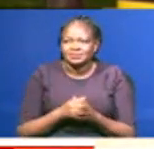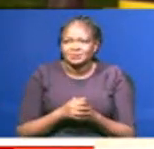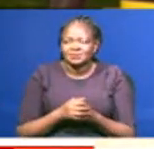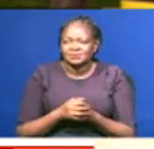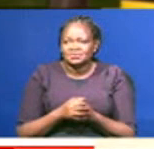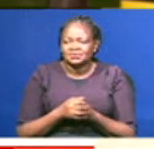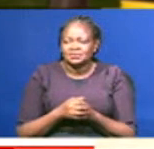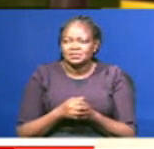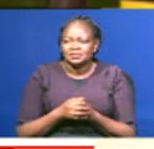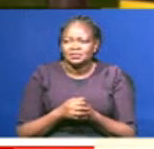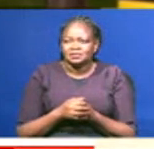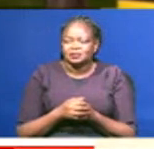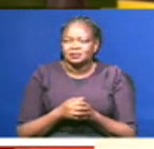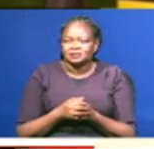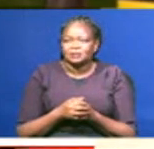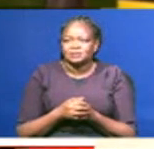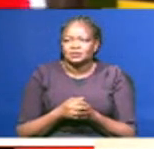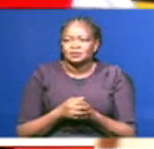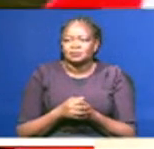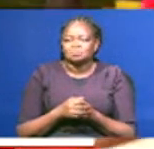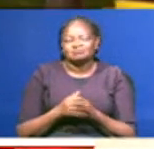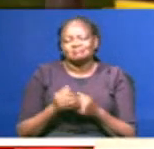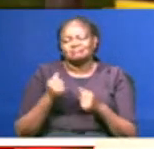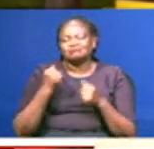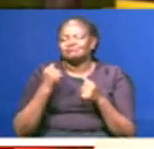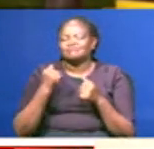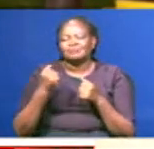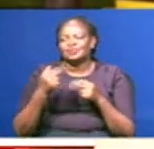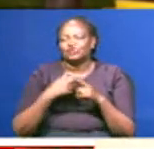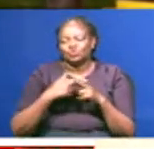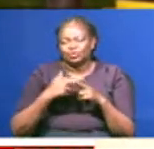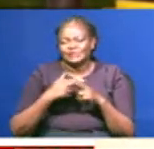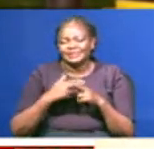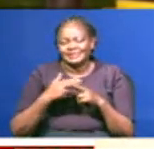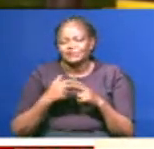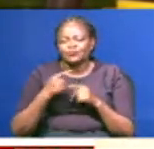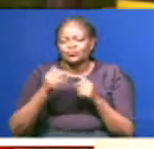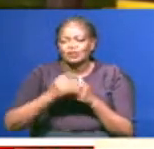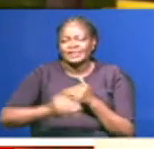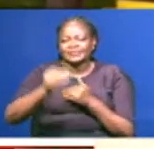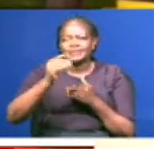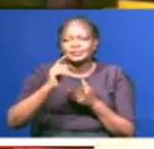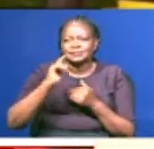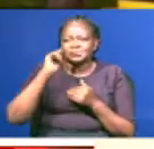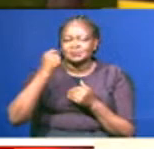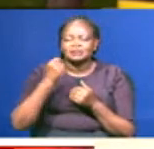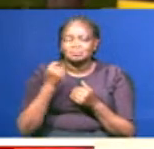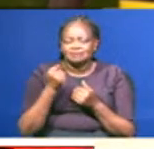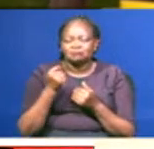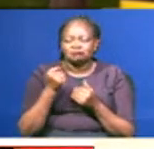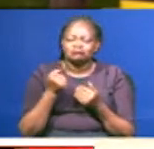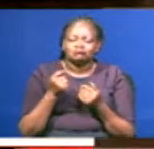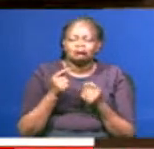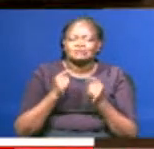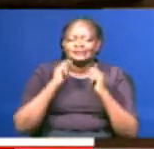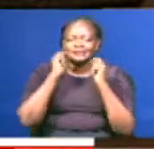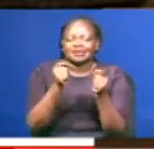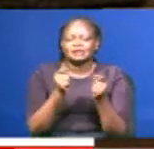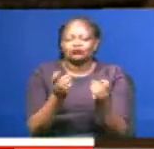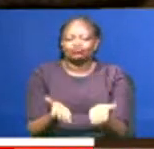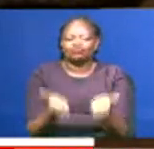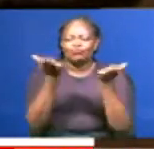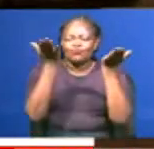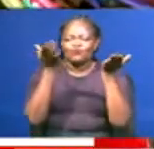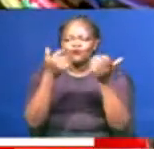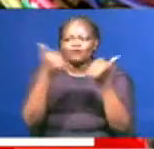in the next coming years, from today, Kenya creatives and talents and sports will be on another level. For